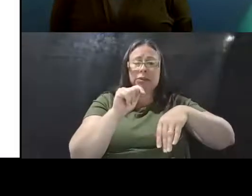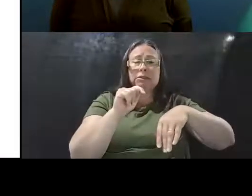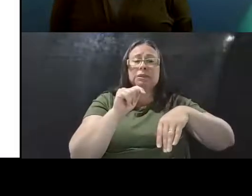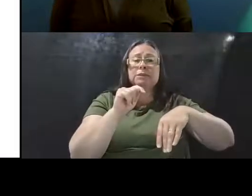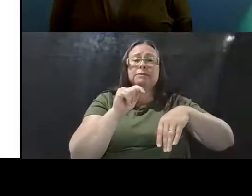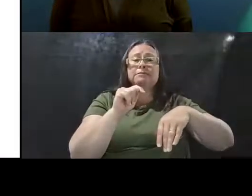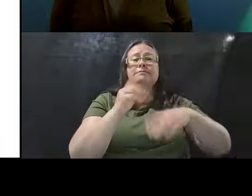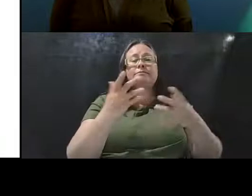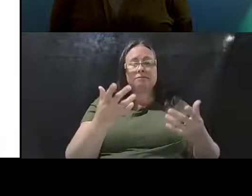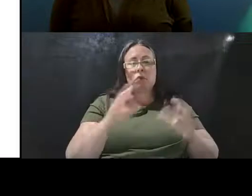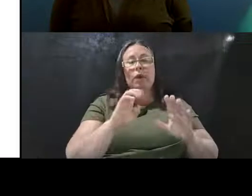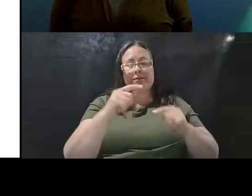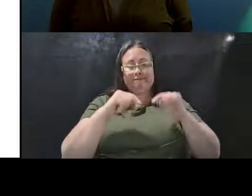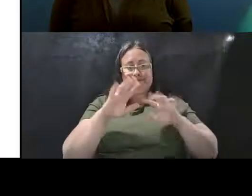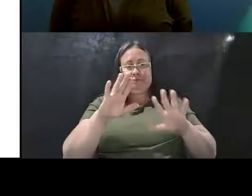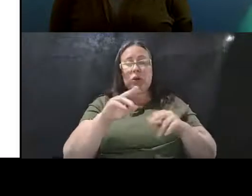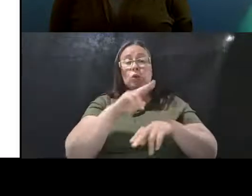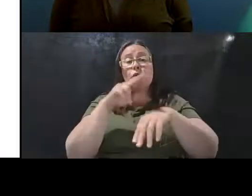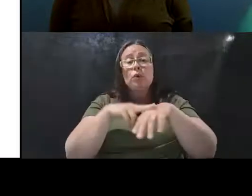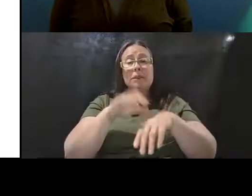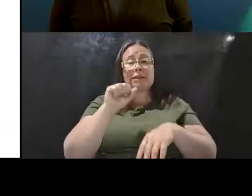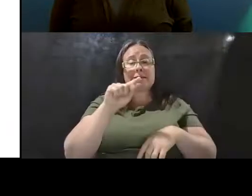so normally the stem cell will